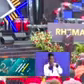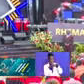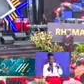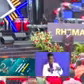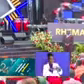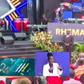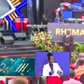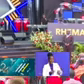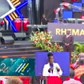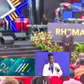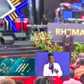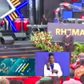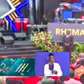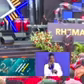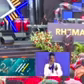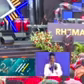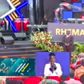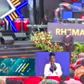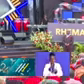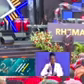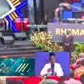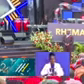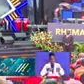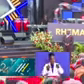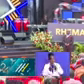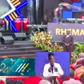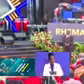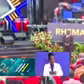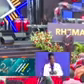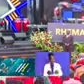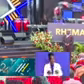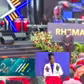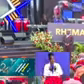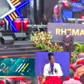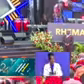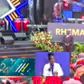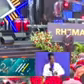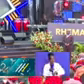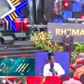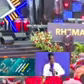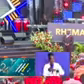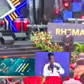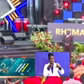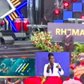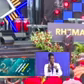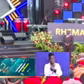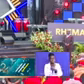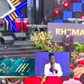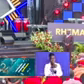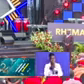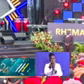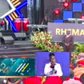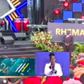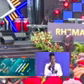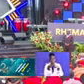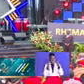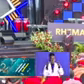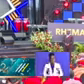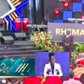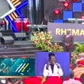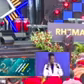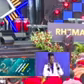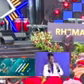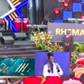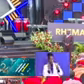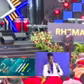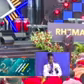his heart but not only that we were also at the same time coming from different dimension but if you look at